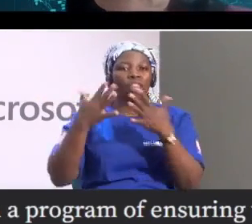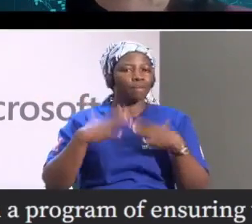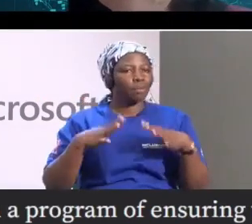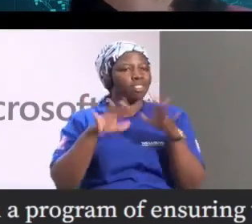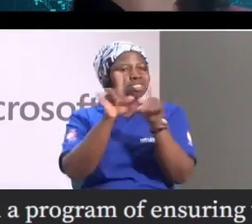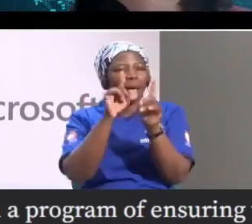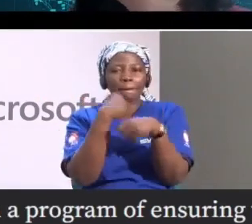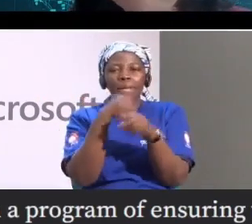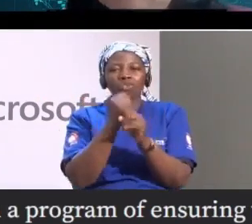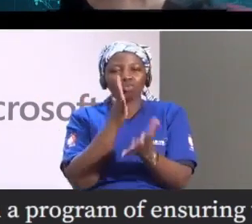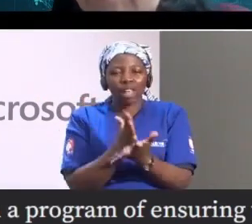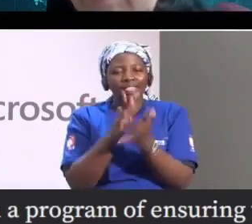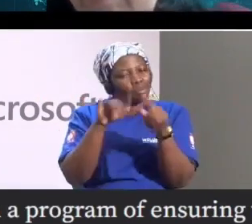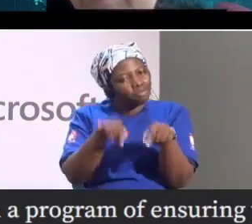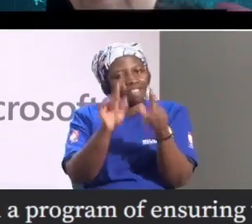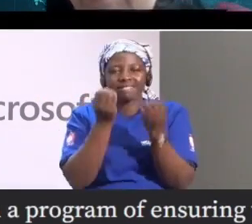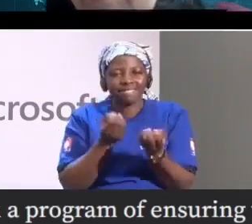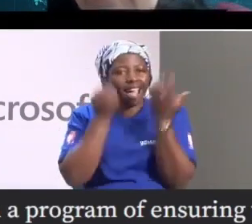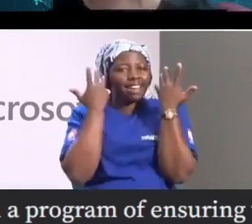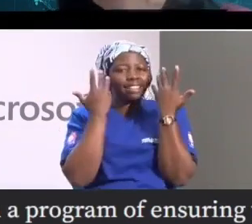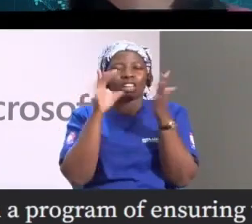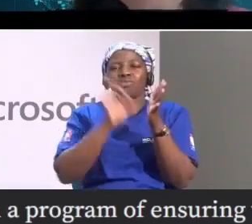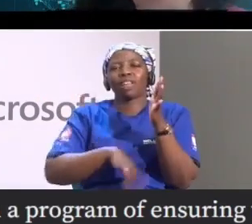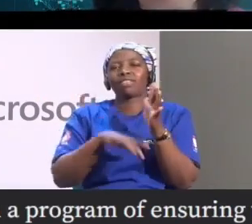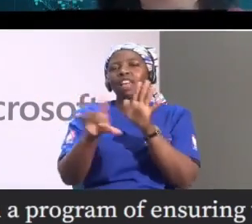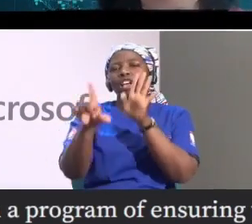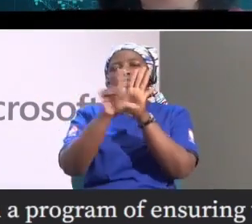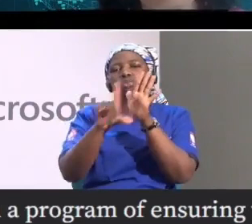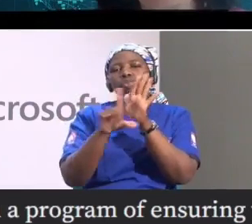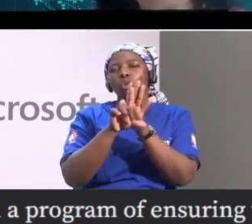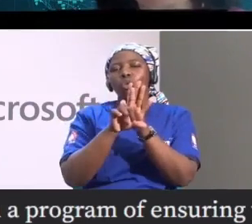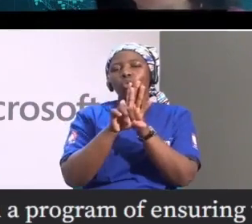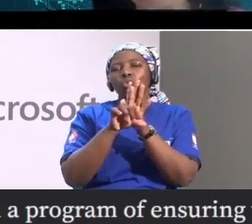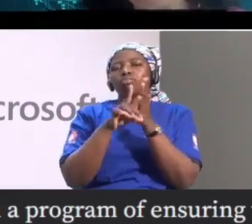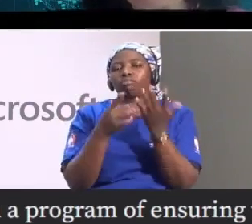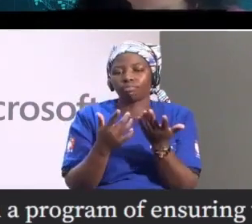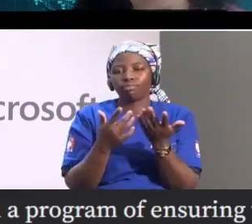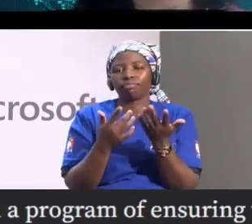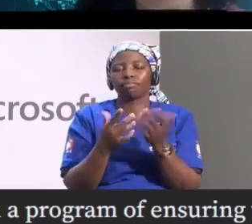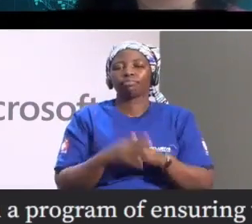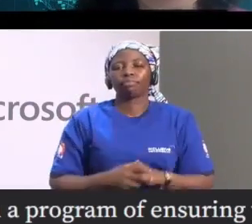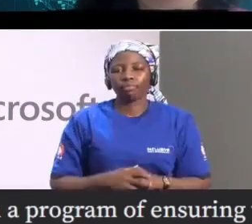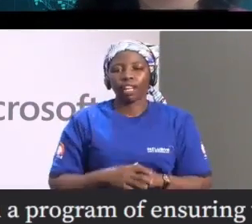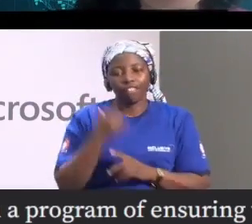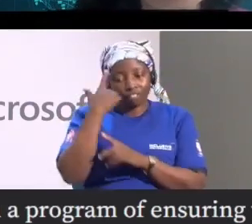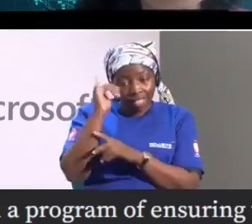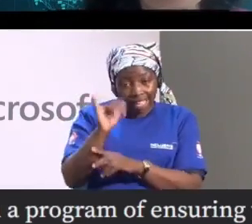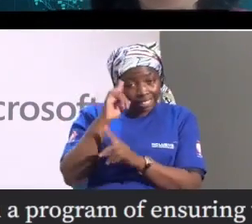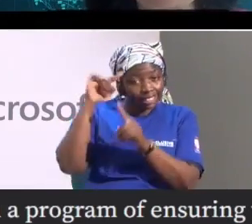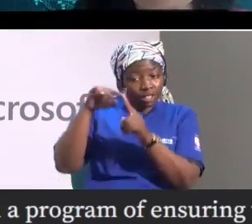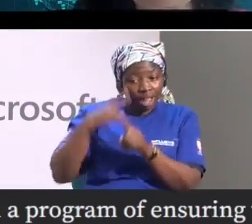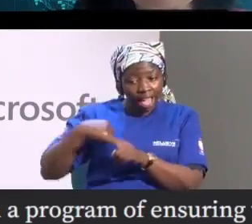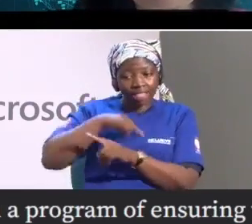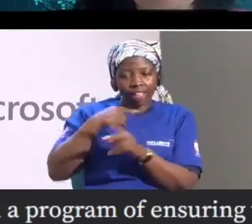and ensures that they understand what the provisions of the standard are. For that purpose, we have begun doing